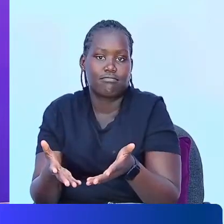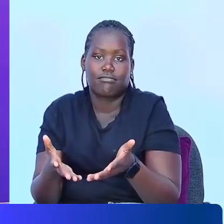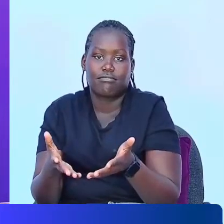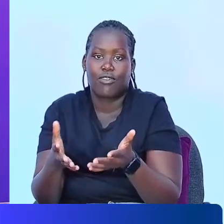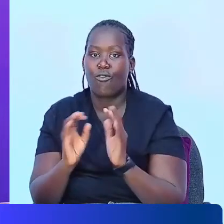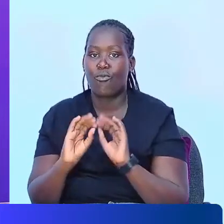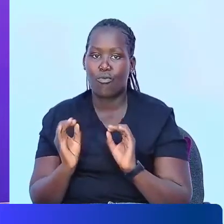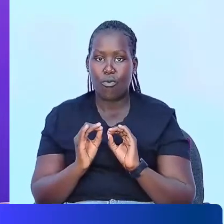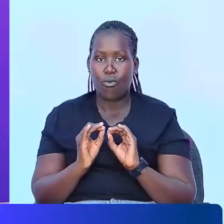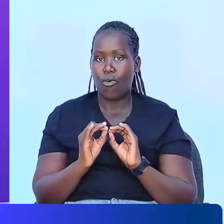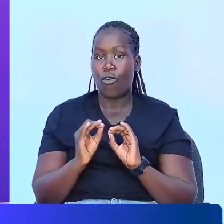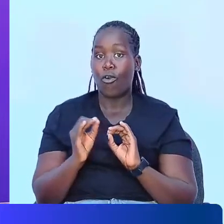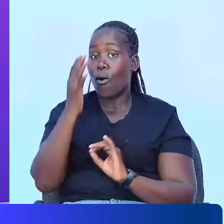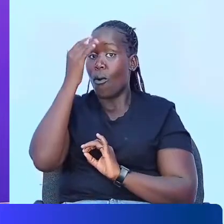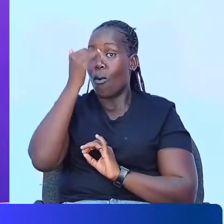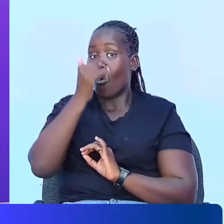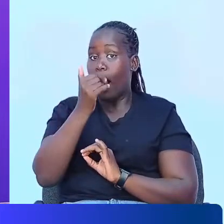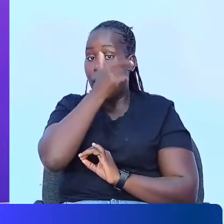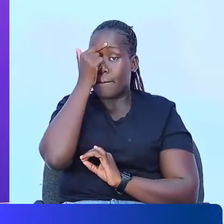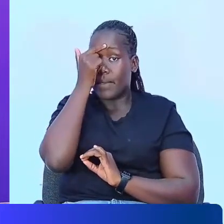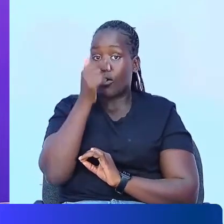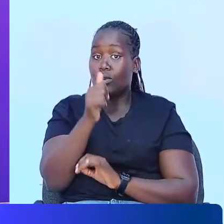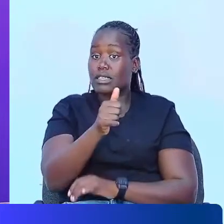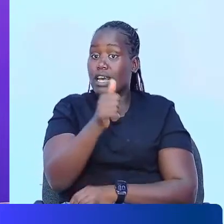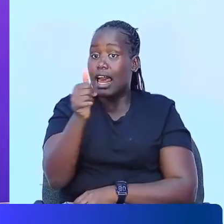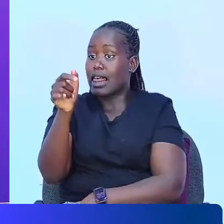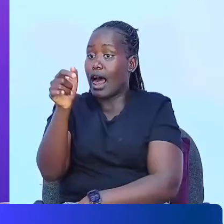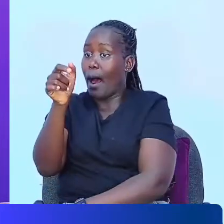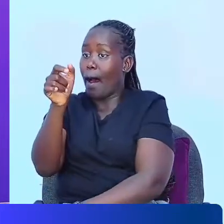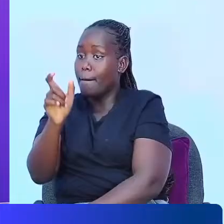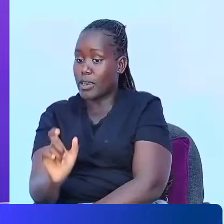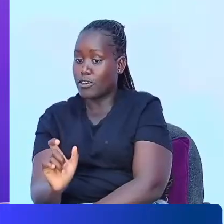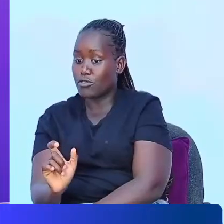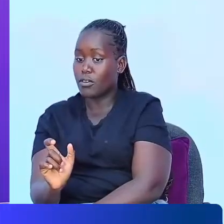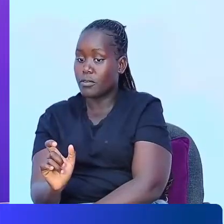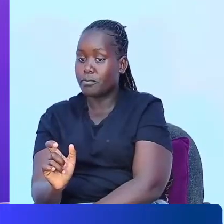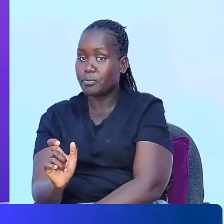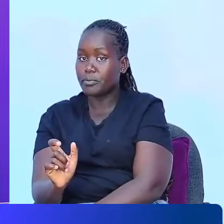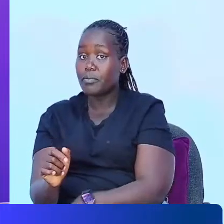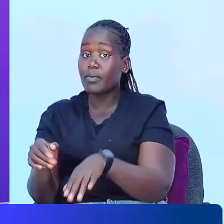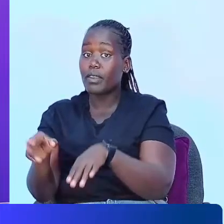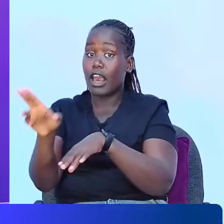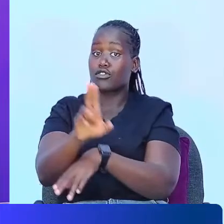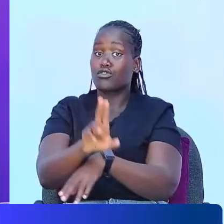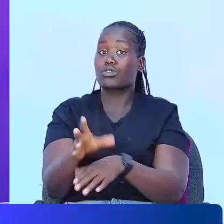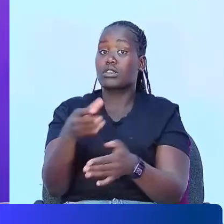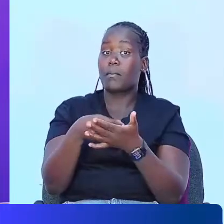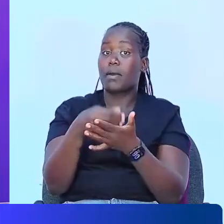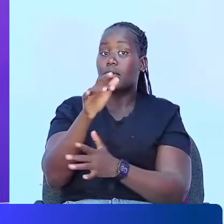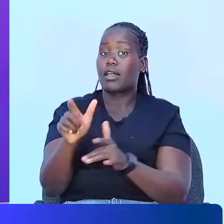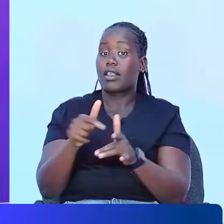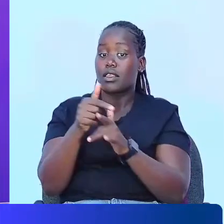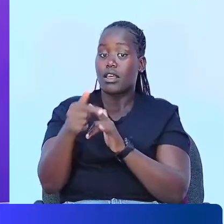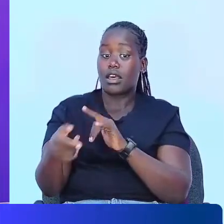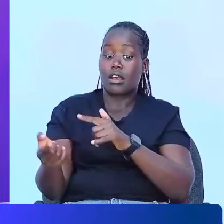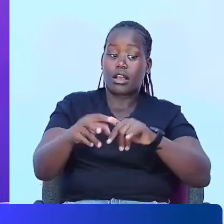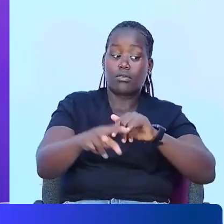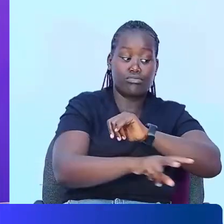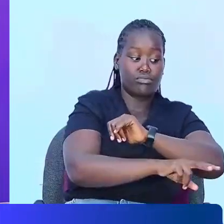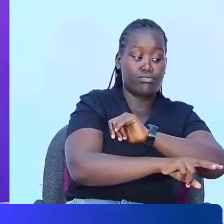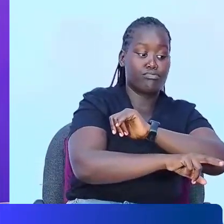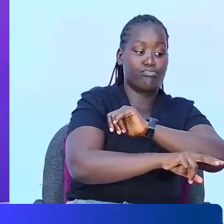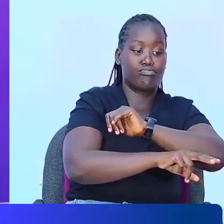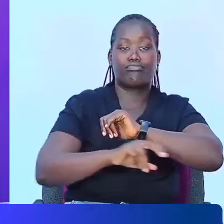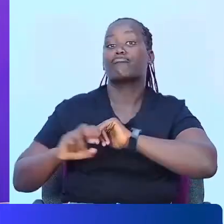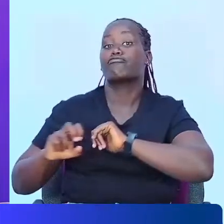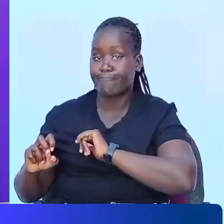Why? Because someone else X has eaten somebody's money. So he comes to steal that pole to come